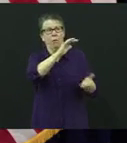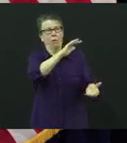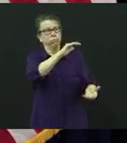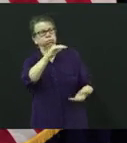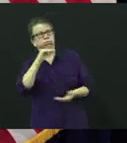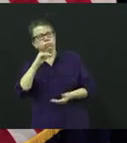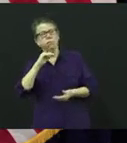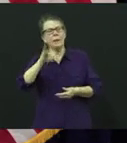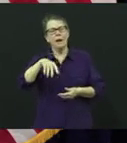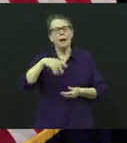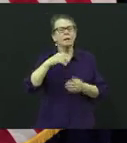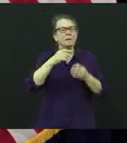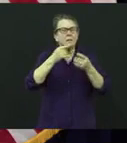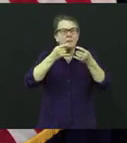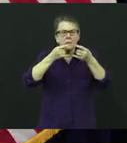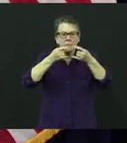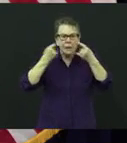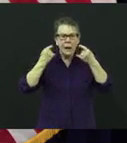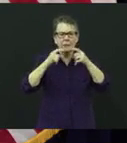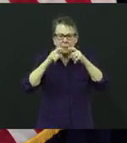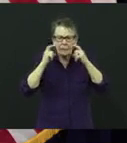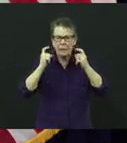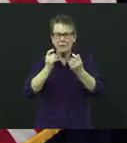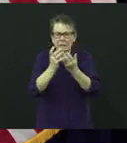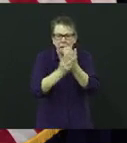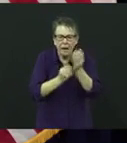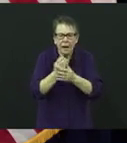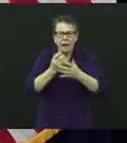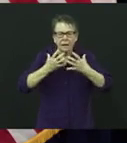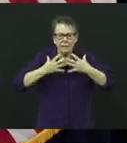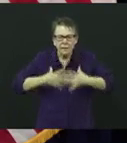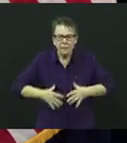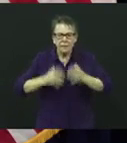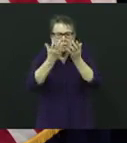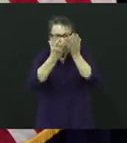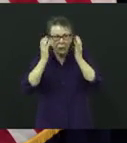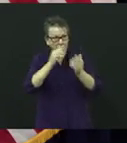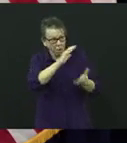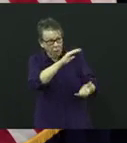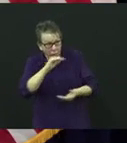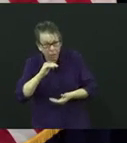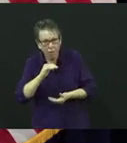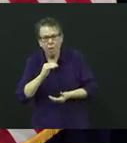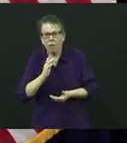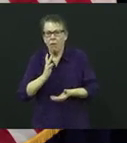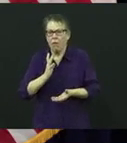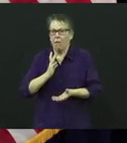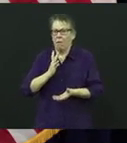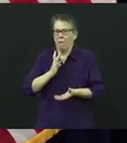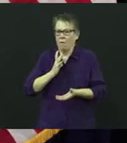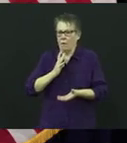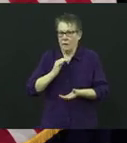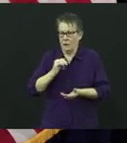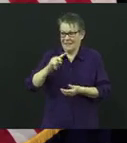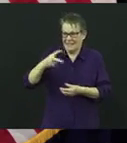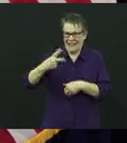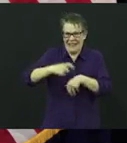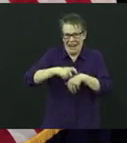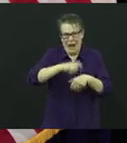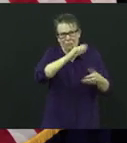stockpile for our frontline medical personnel. Judy, correct me if I'm wrong, or Pat, an additional 200,000 plus